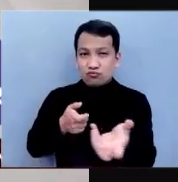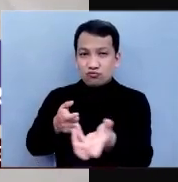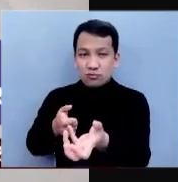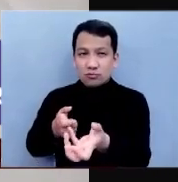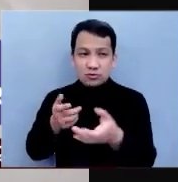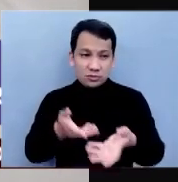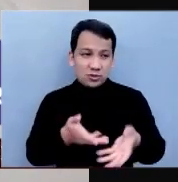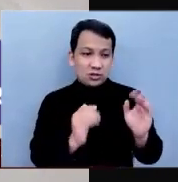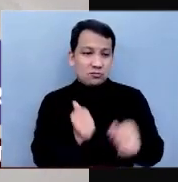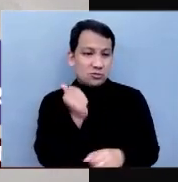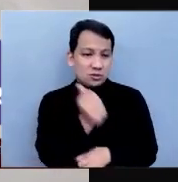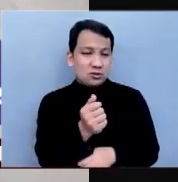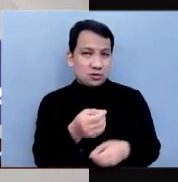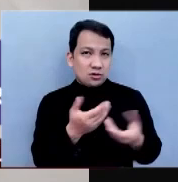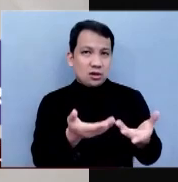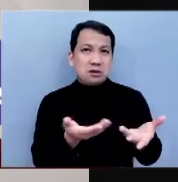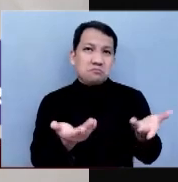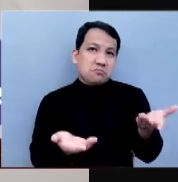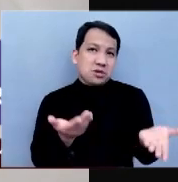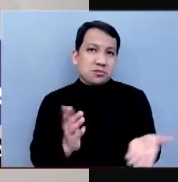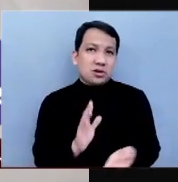siya. Siguro,